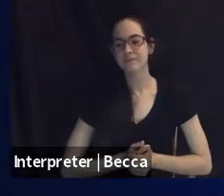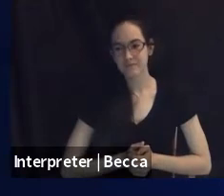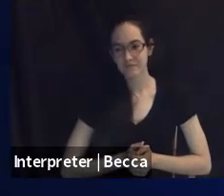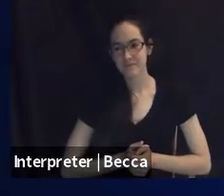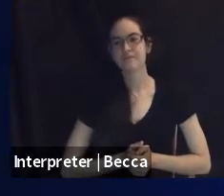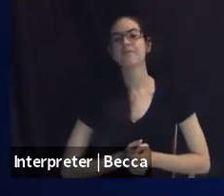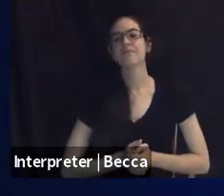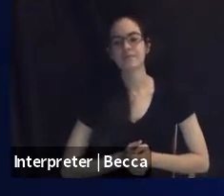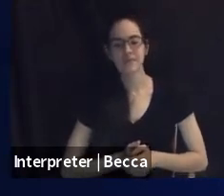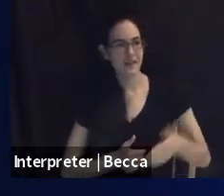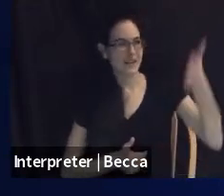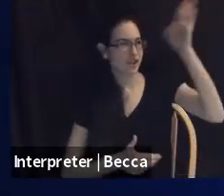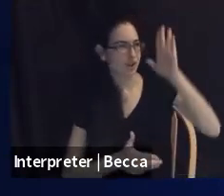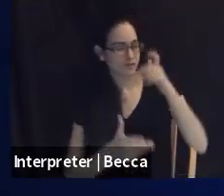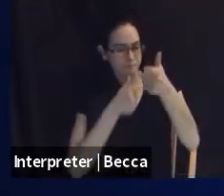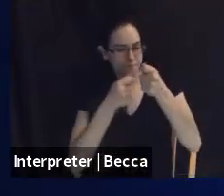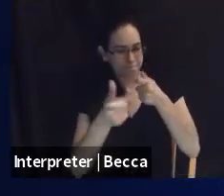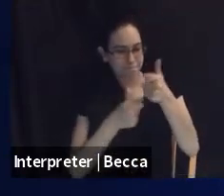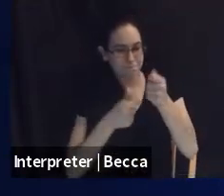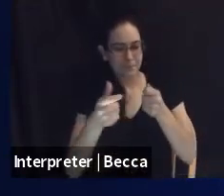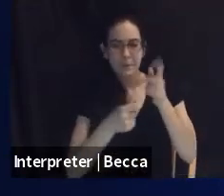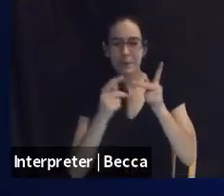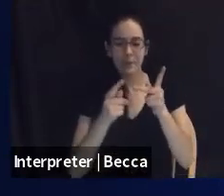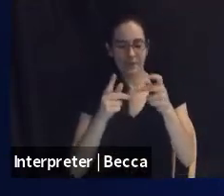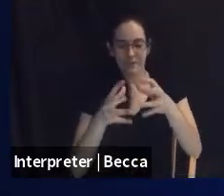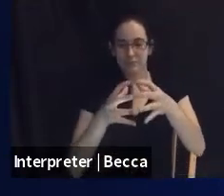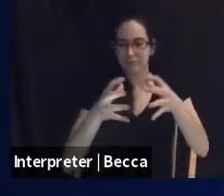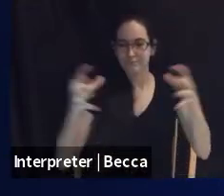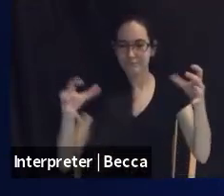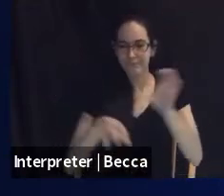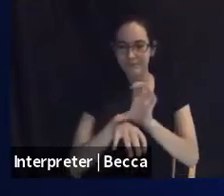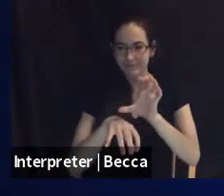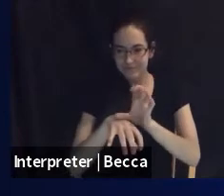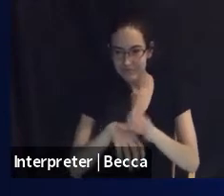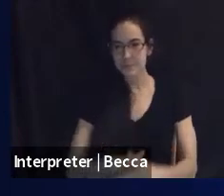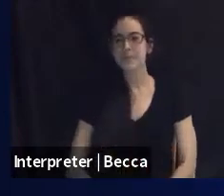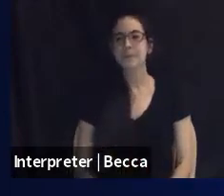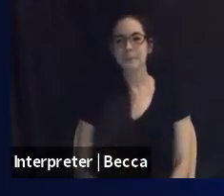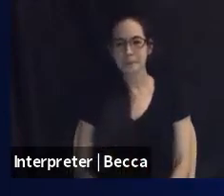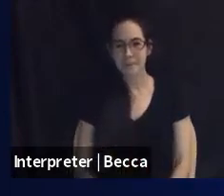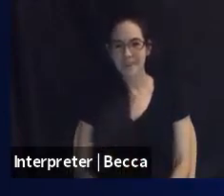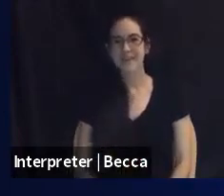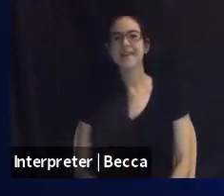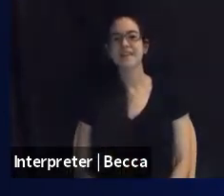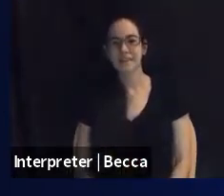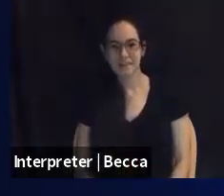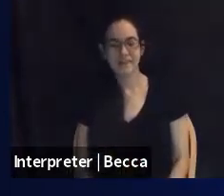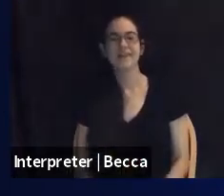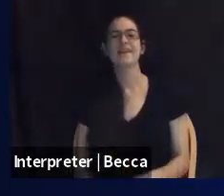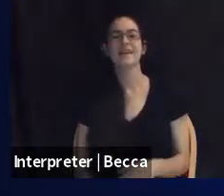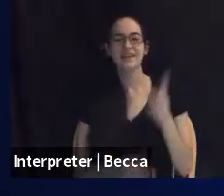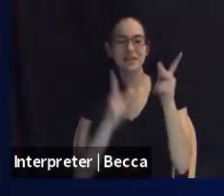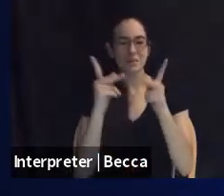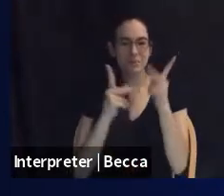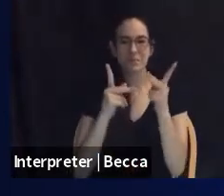drew people in. Now, if you don't normally go to church, you're like, oh, there it is. There's the mega church answer. They want to grow in